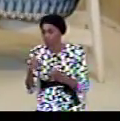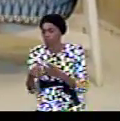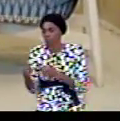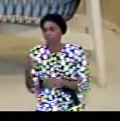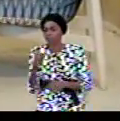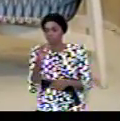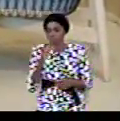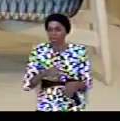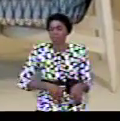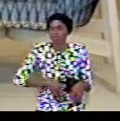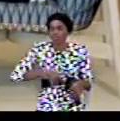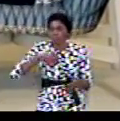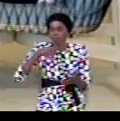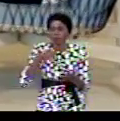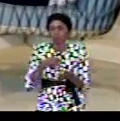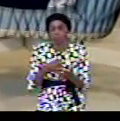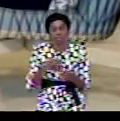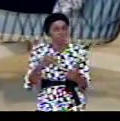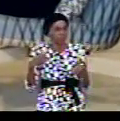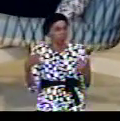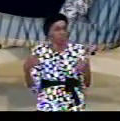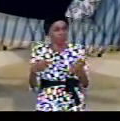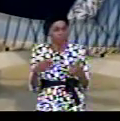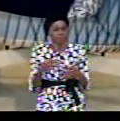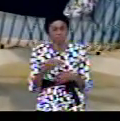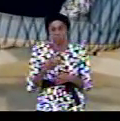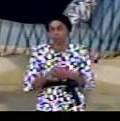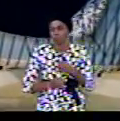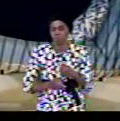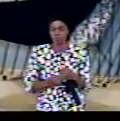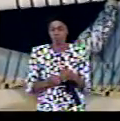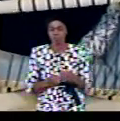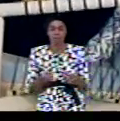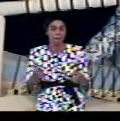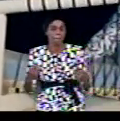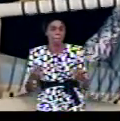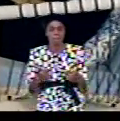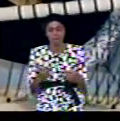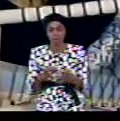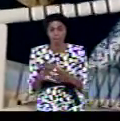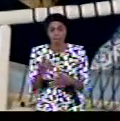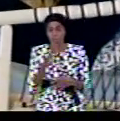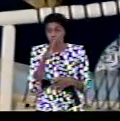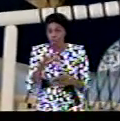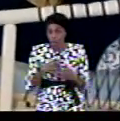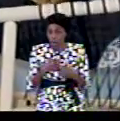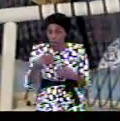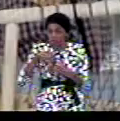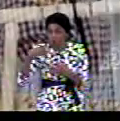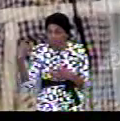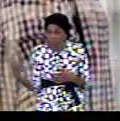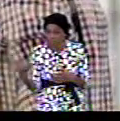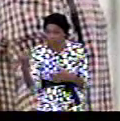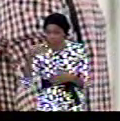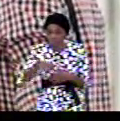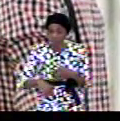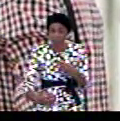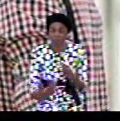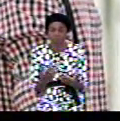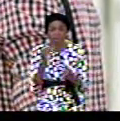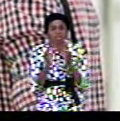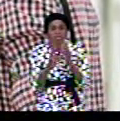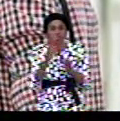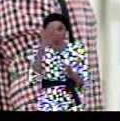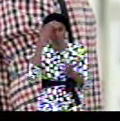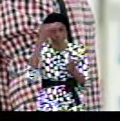have felt it, the pain, the agony, the torment they will have in eternity. If you knew it, you will be